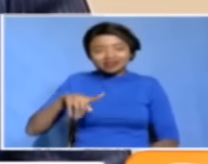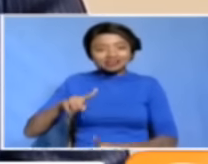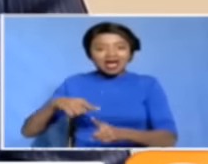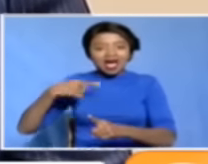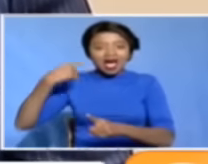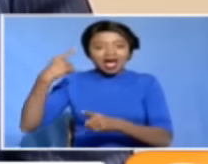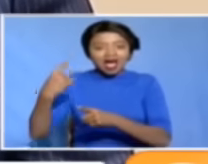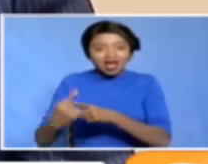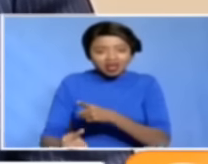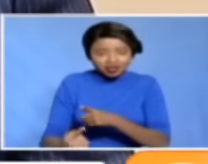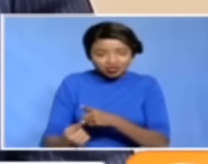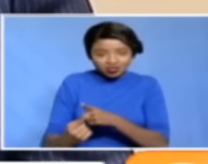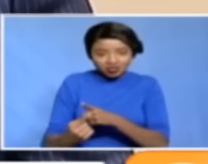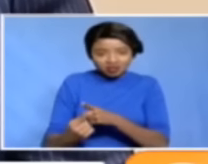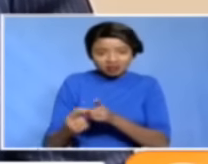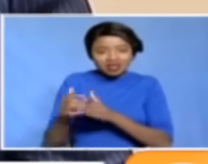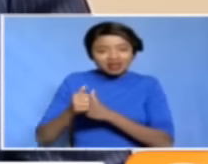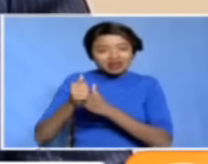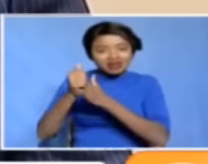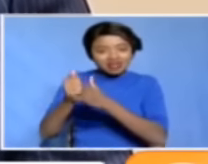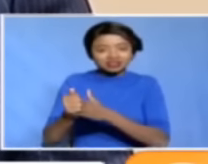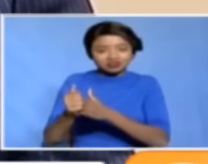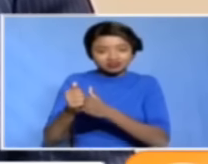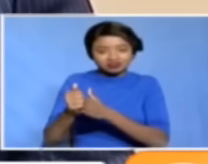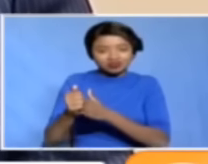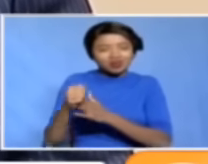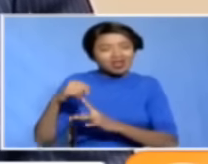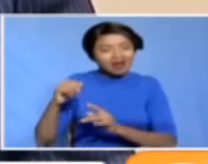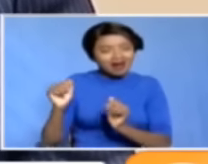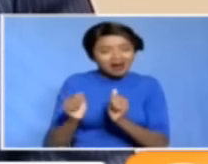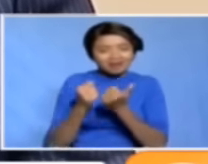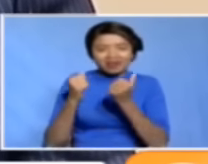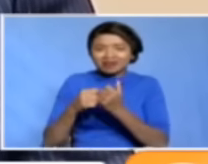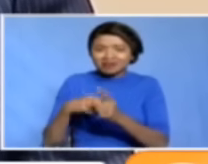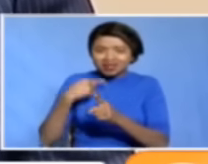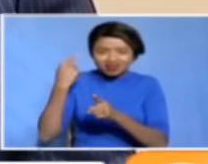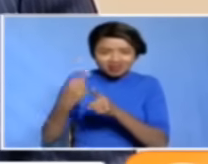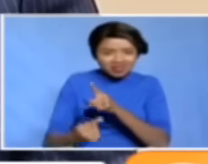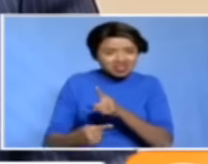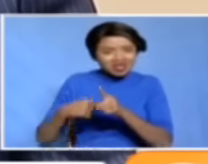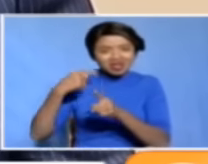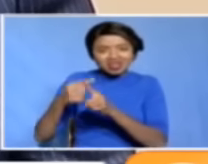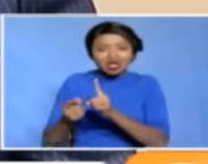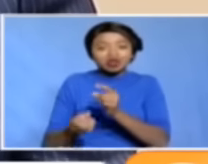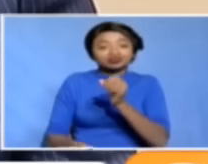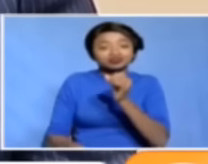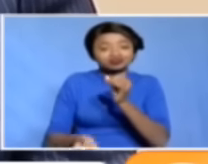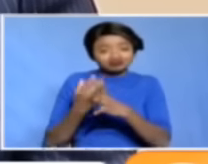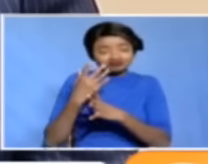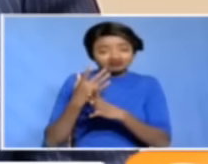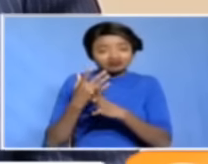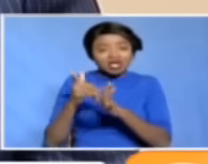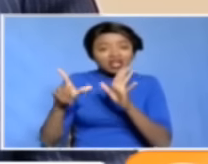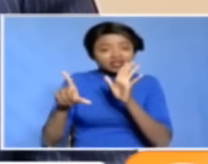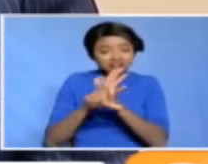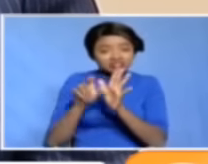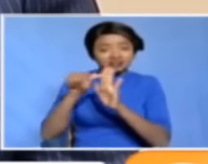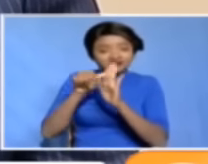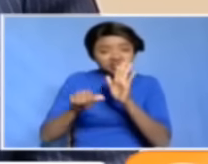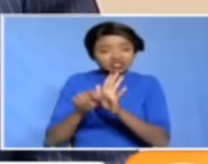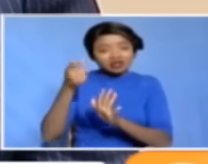both houses meeting, which we do every year, to set the legislative agenda for 2019.